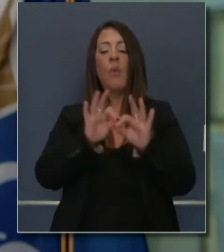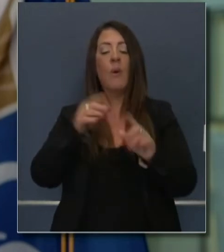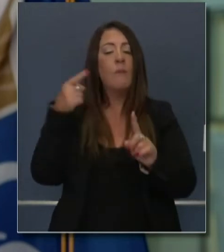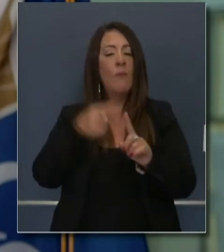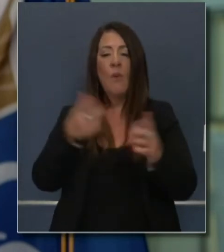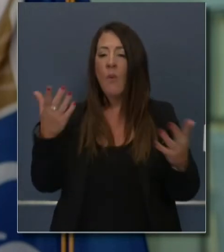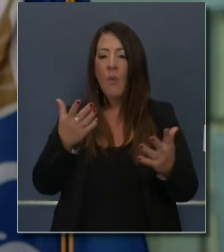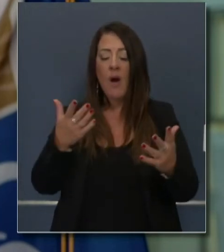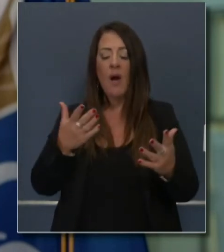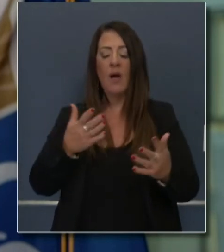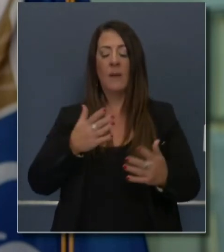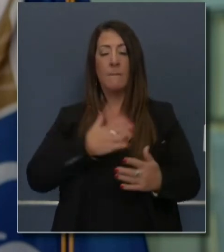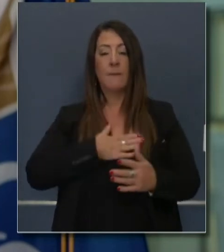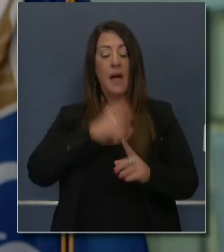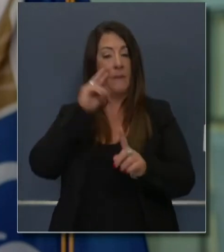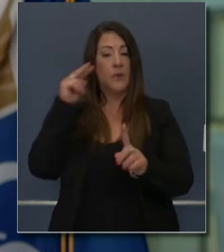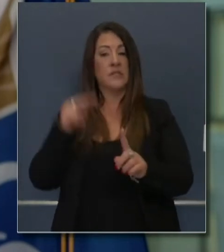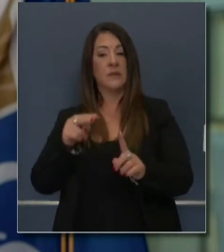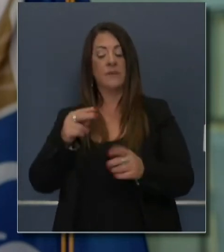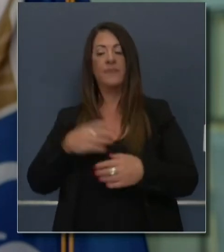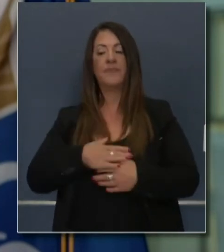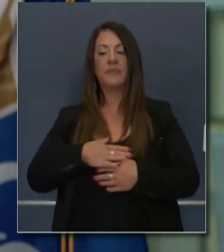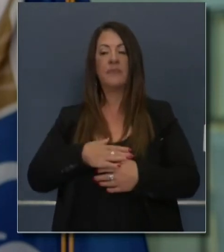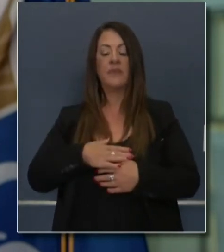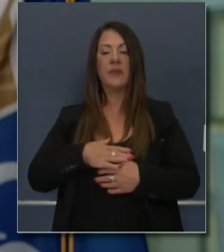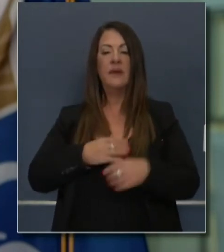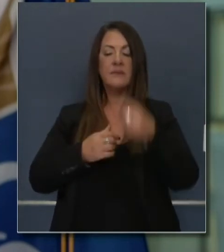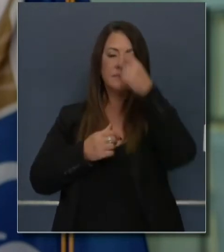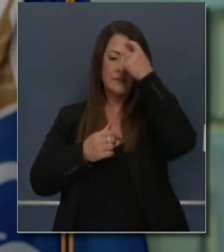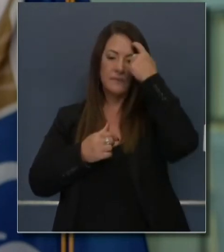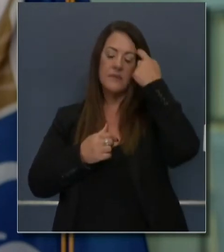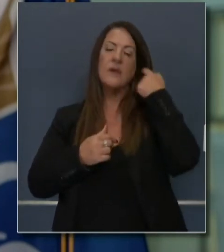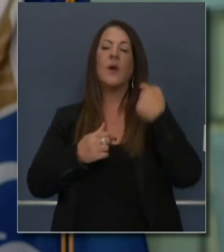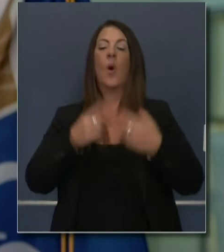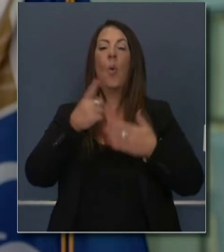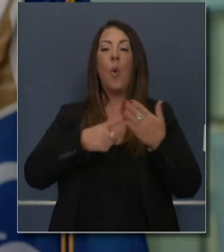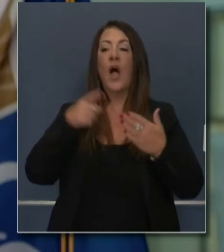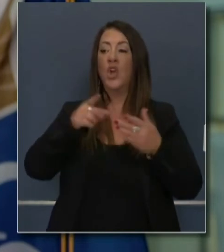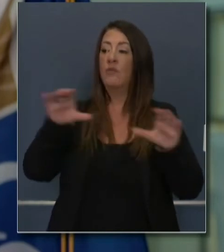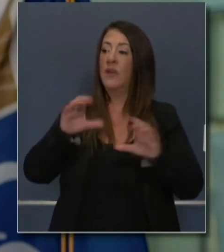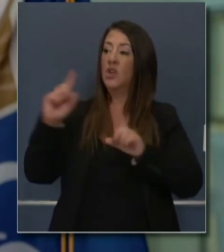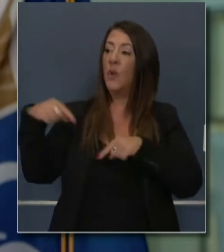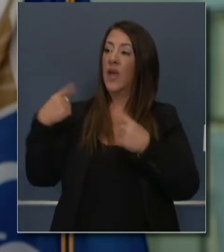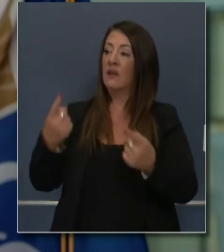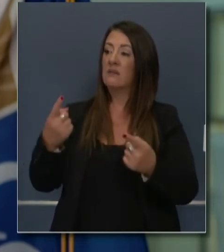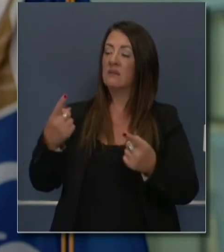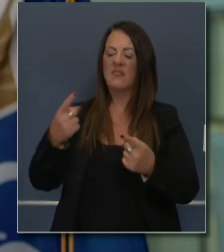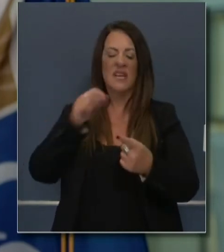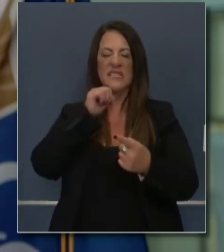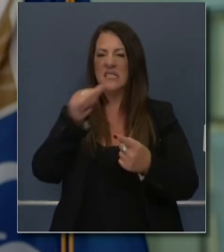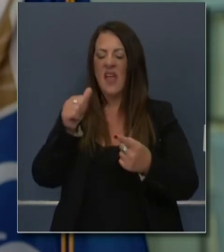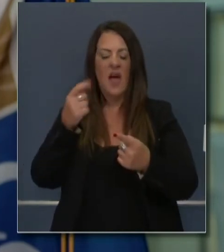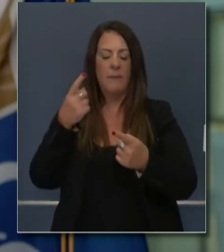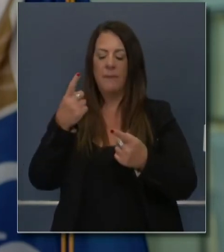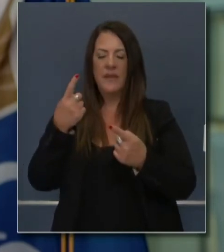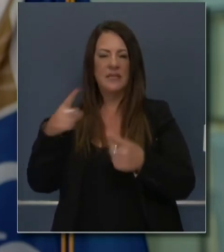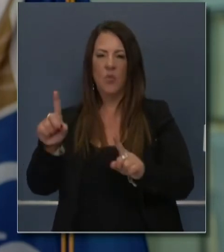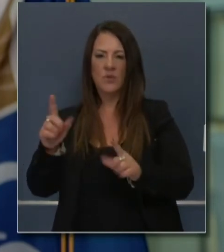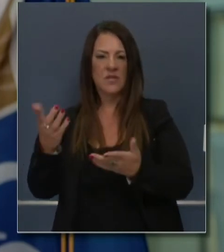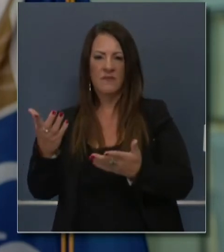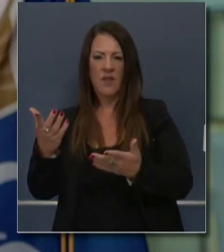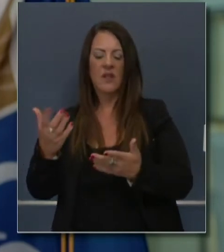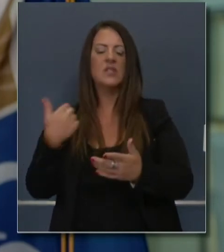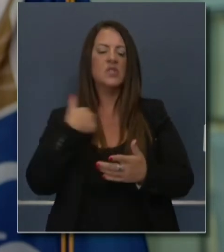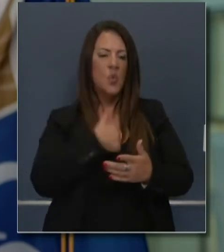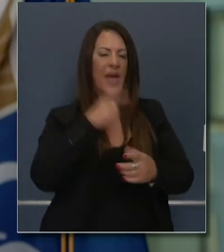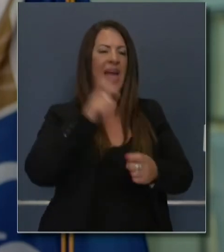humble perspective, what doesn't work is continuing to do what you've done. You have to do things differently. There